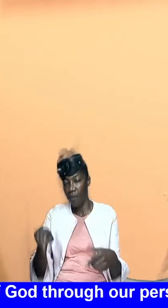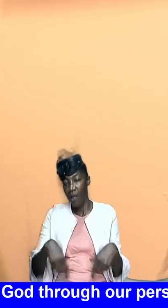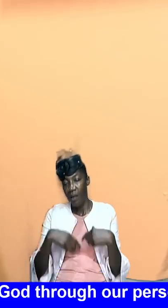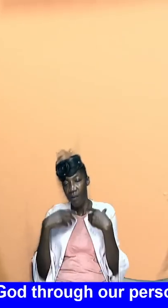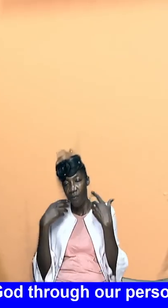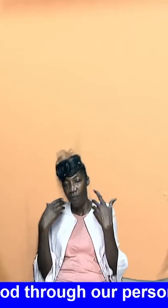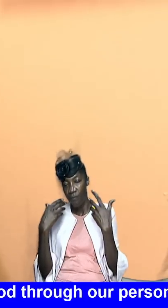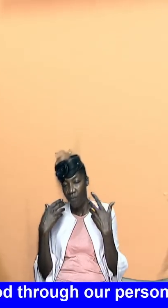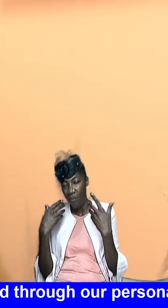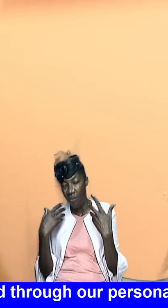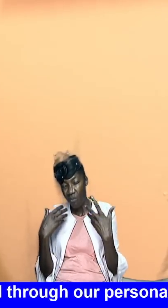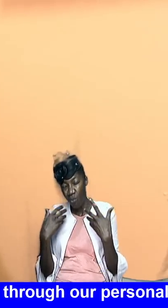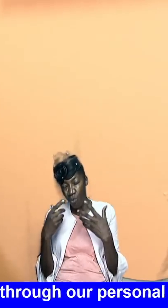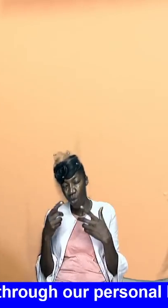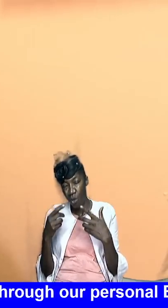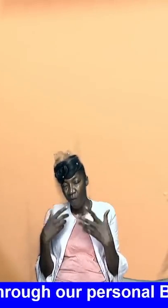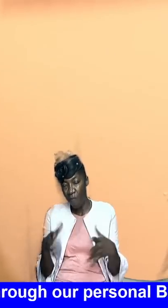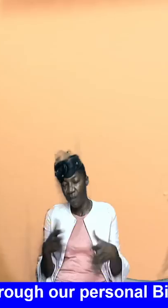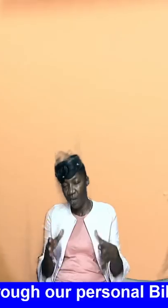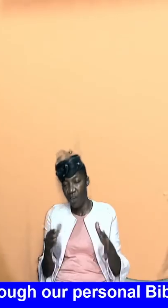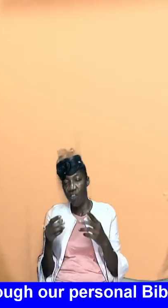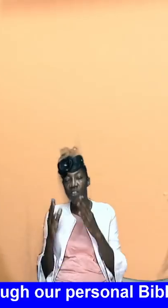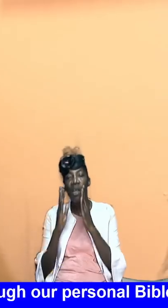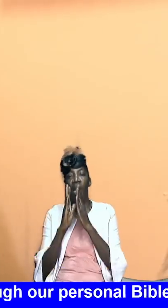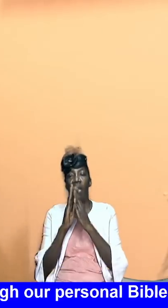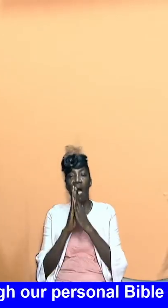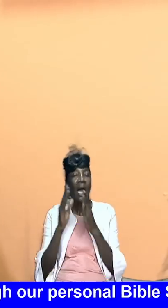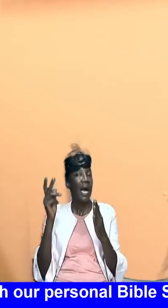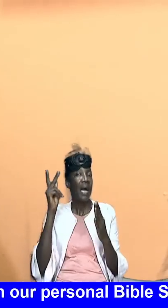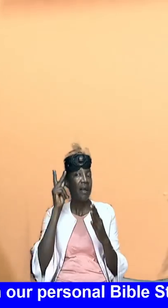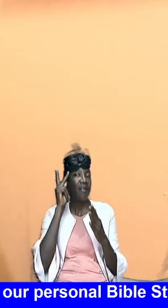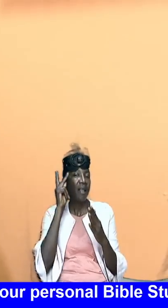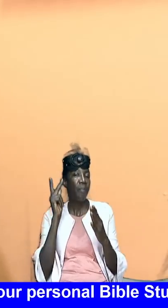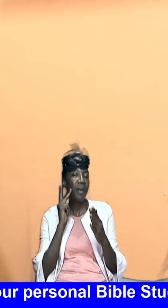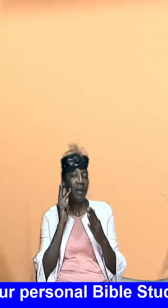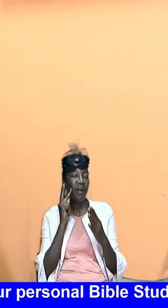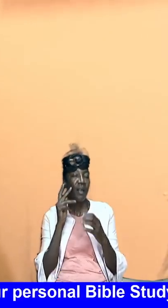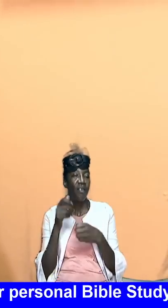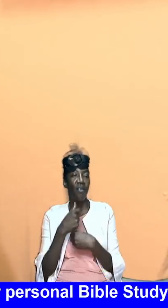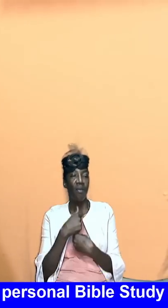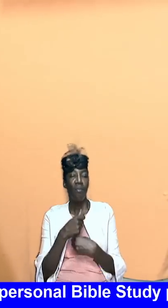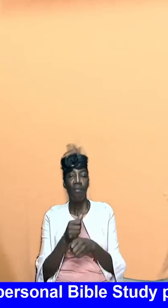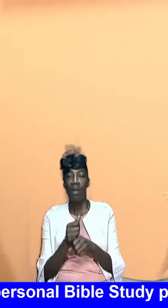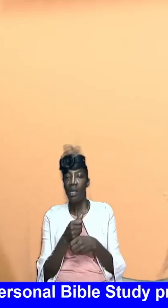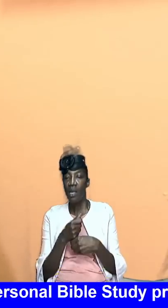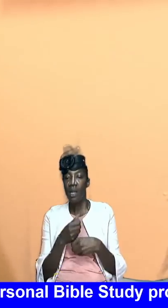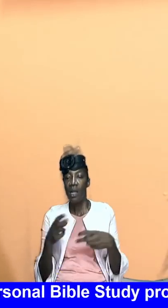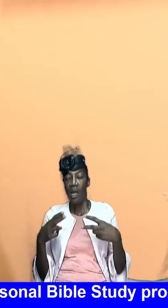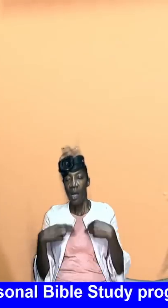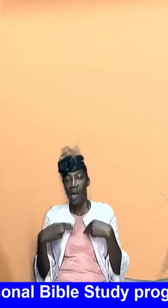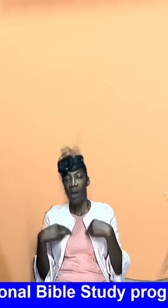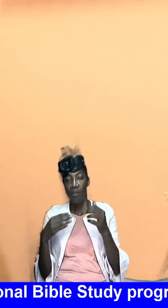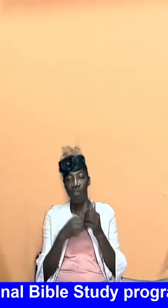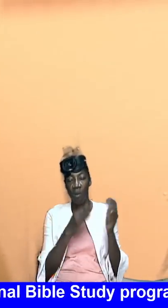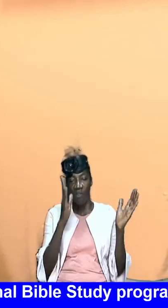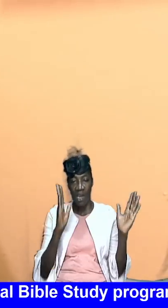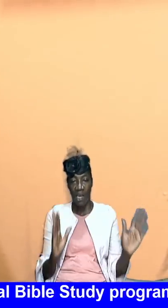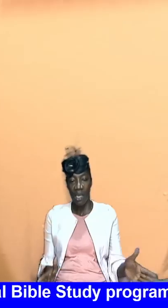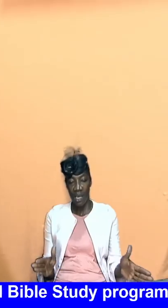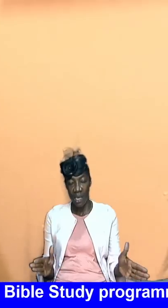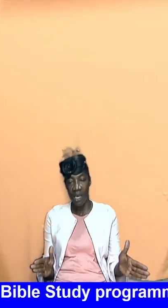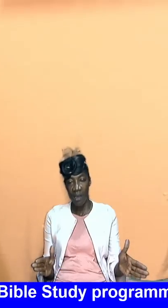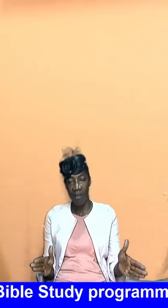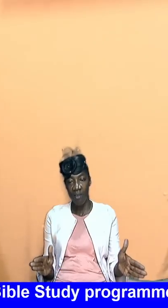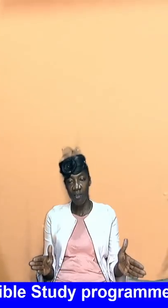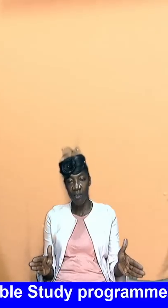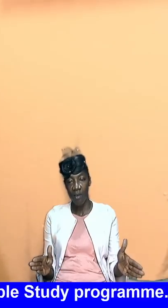parents to please allow them. We are going to have some of our leaders, both men and ladies, in terms of